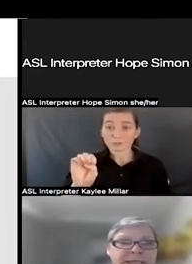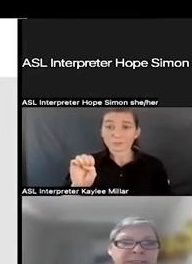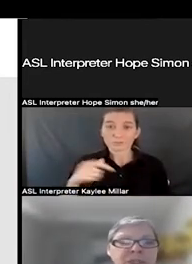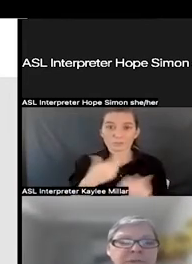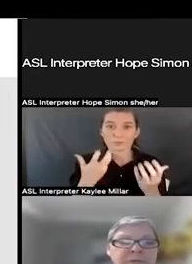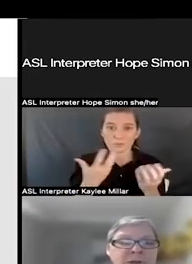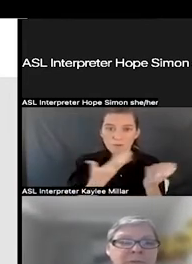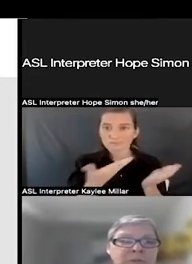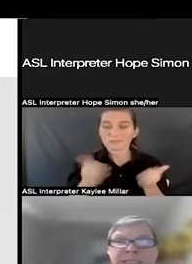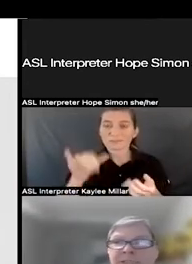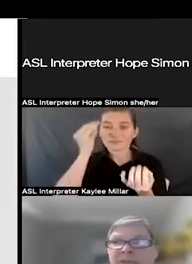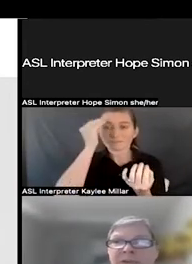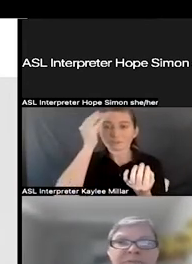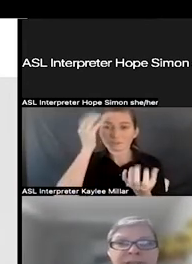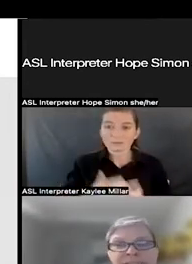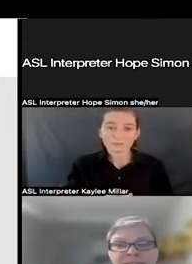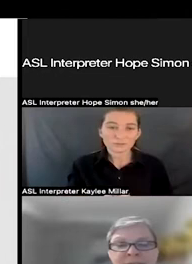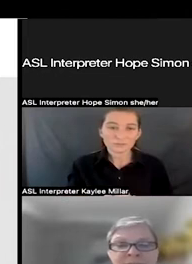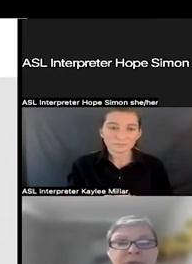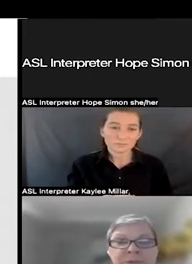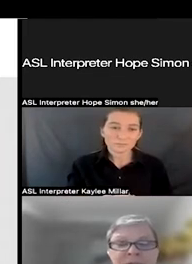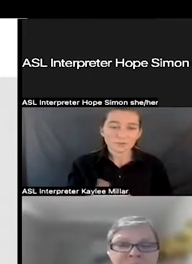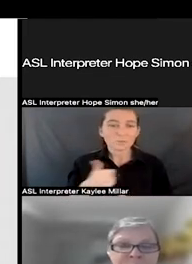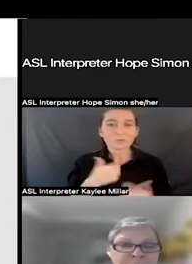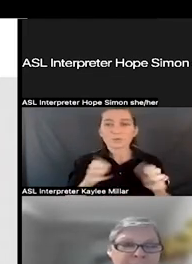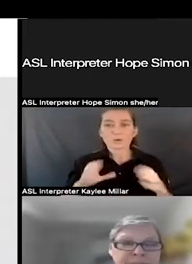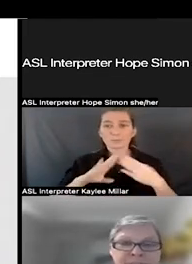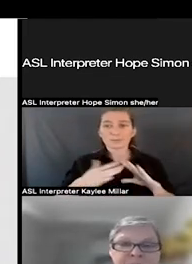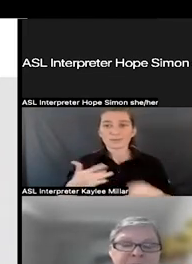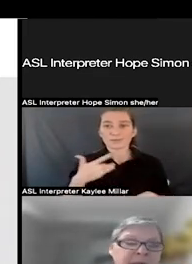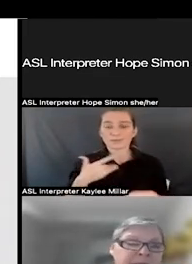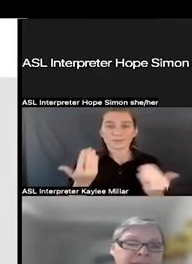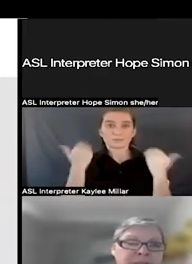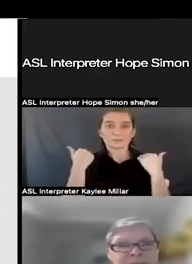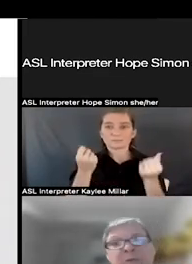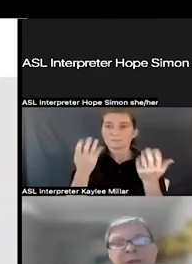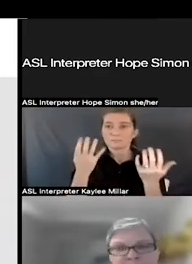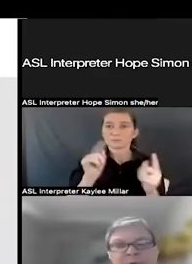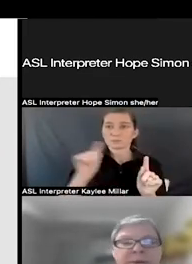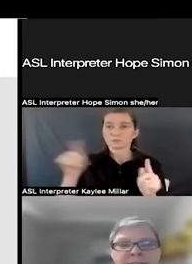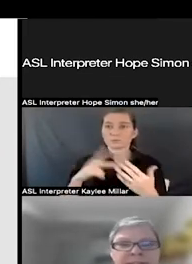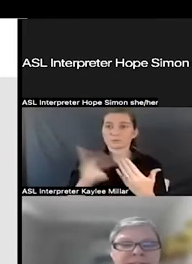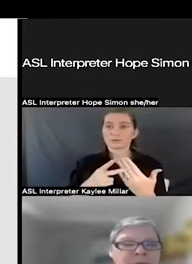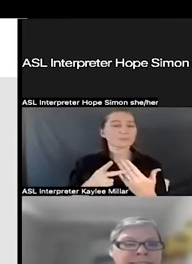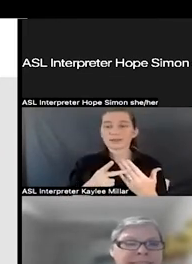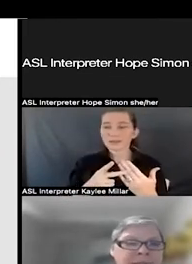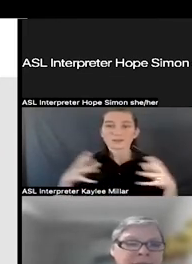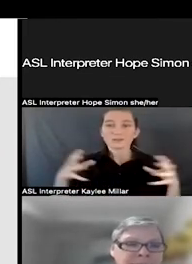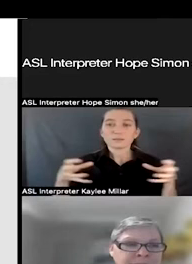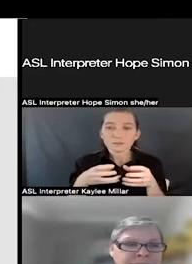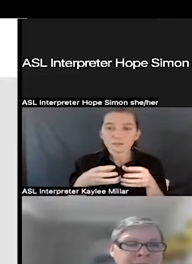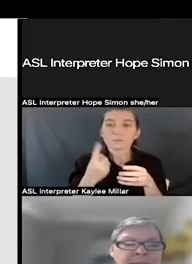comprehensive package for our community, so they're not feeling as though it's multiple programs. It's really kind of one program, and this is one